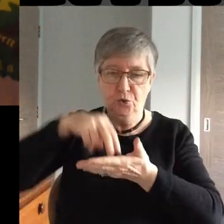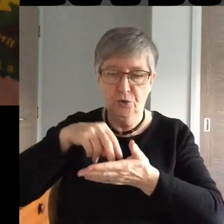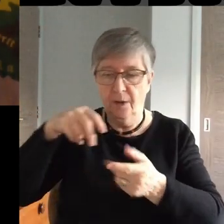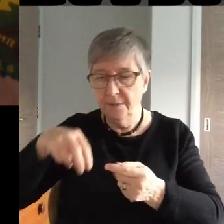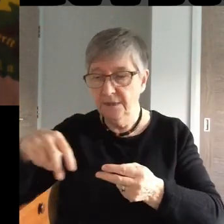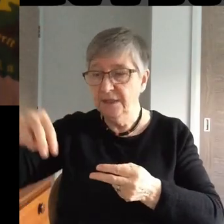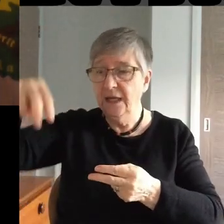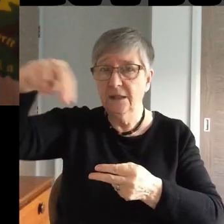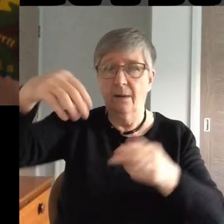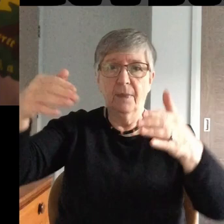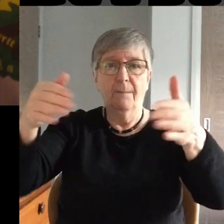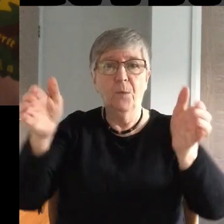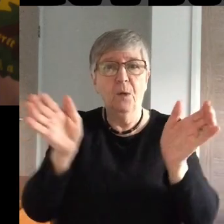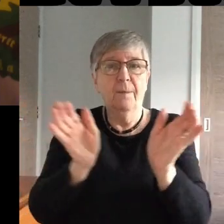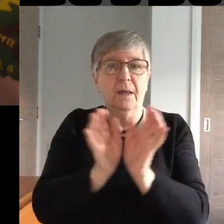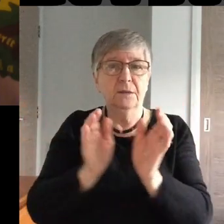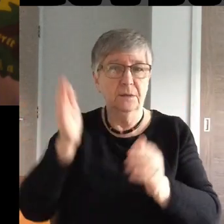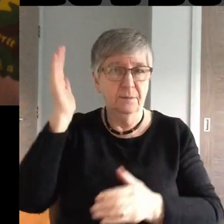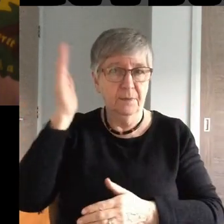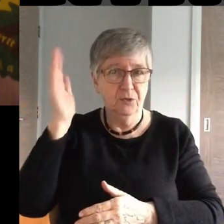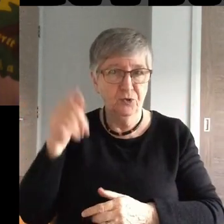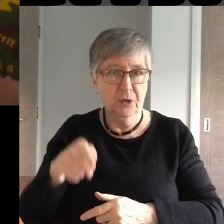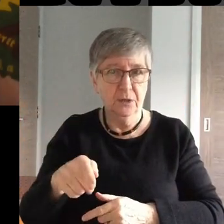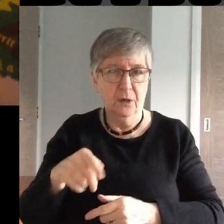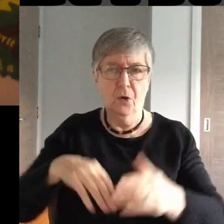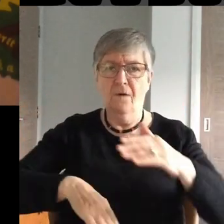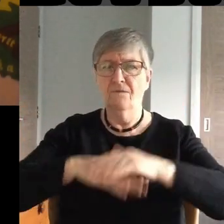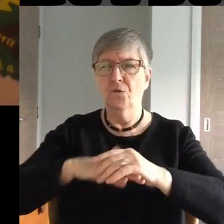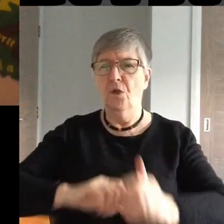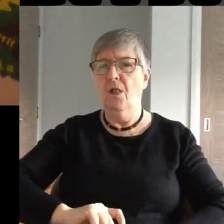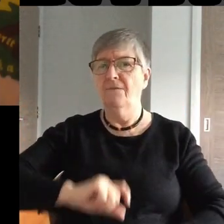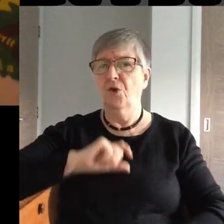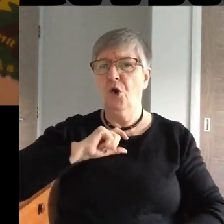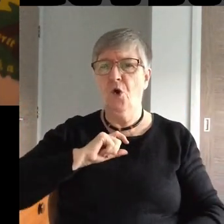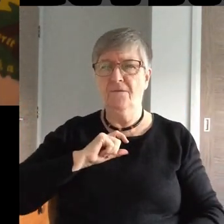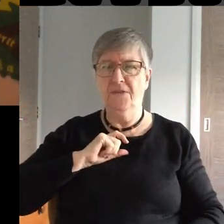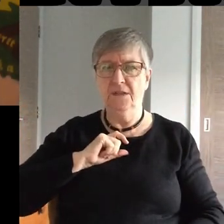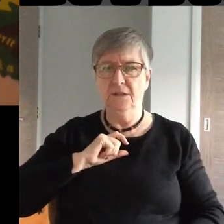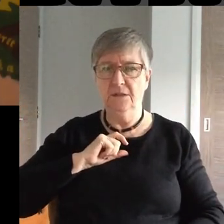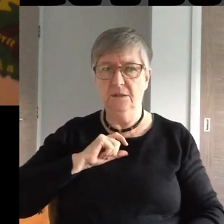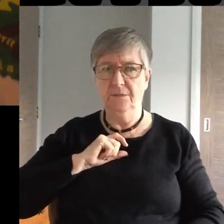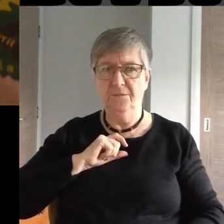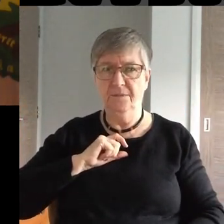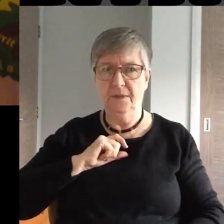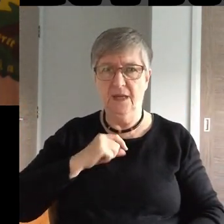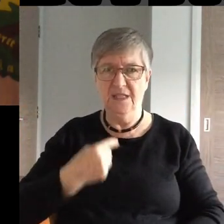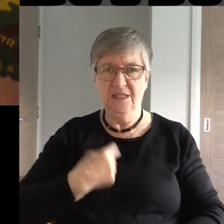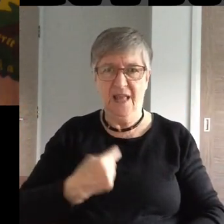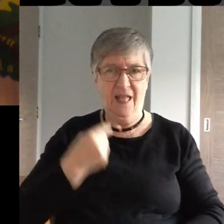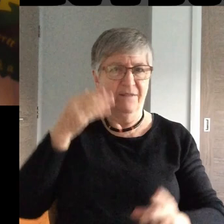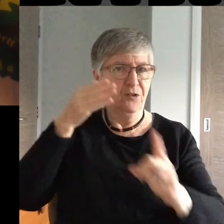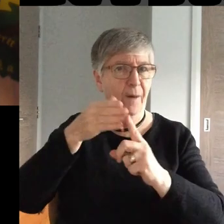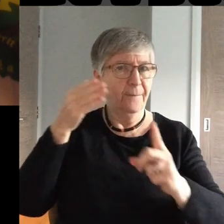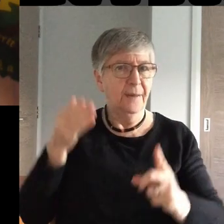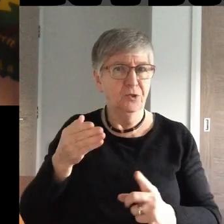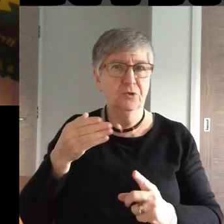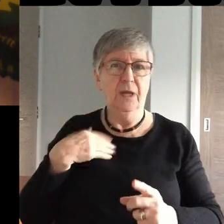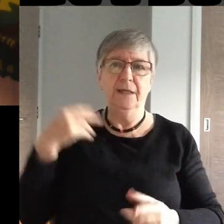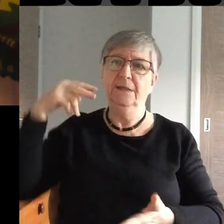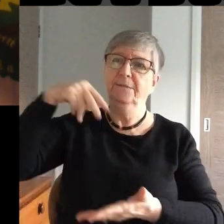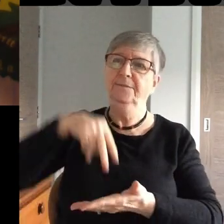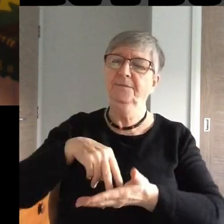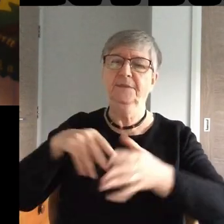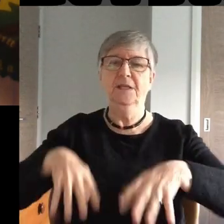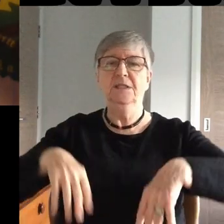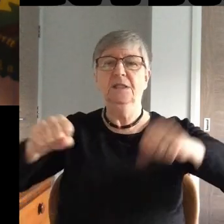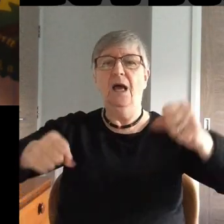the steps of the pulpit, full of confidence, vain conceit, and selfish ambition. And he got to the pulpit